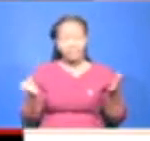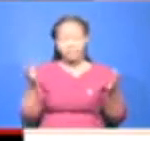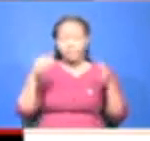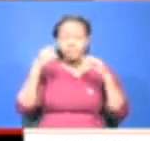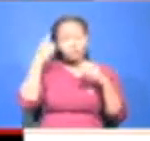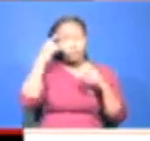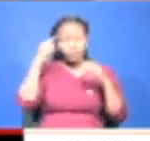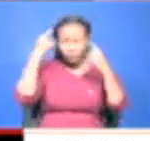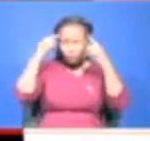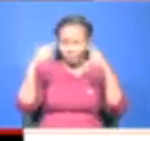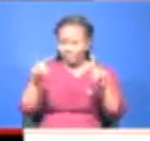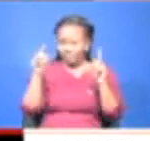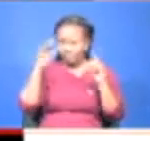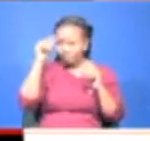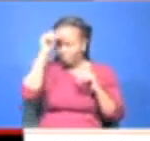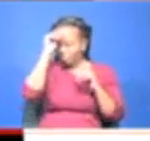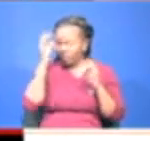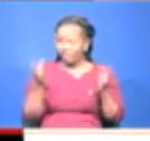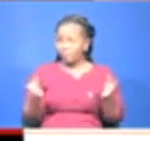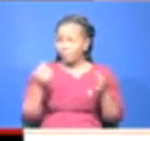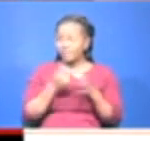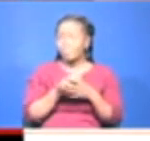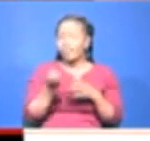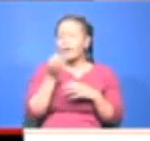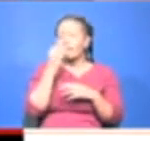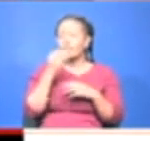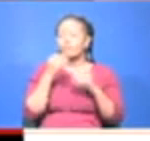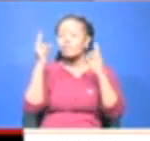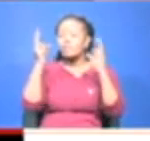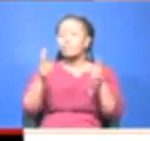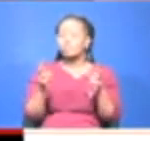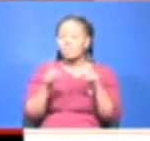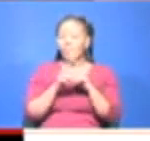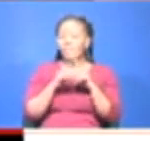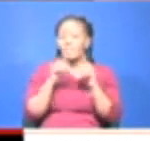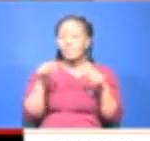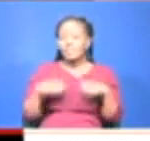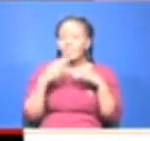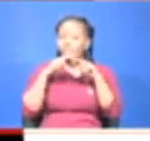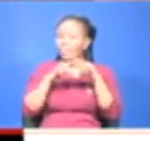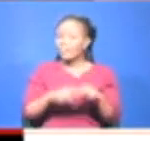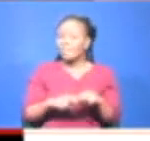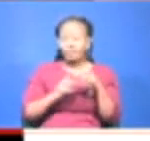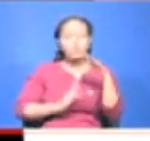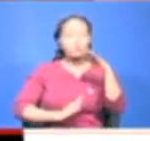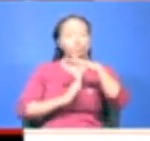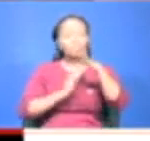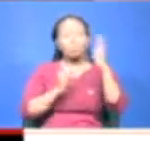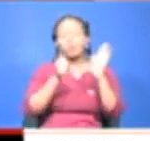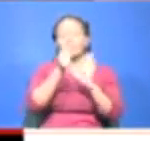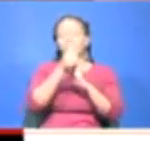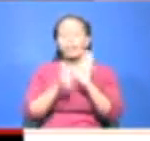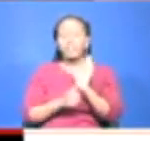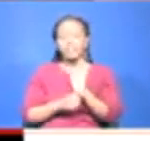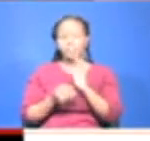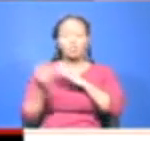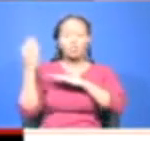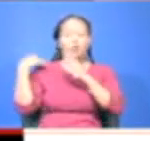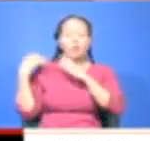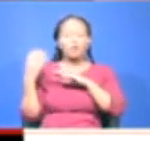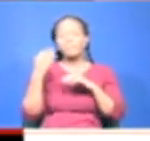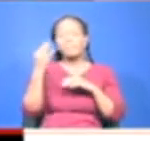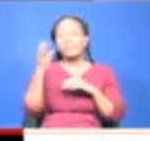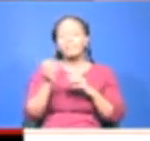not just one, food security and self-reliance has been top of the agenda. Right, so over the last 30 years, that's exactly what they've